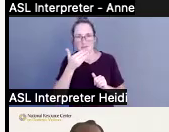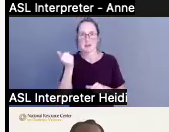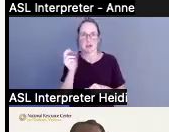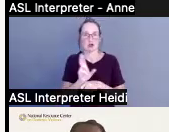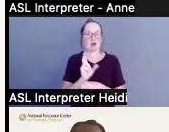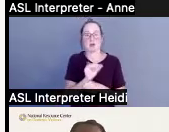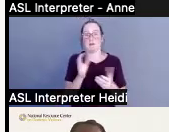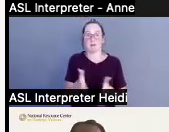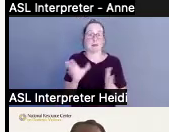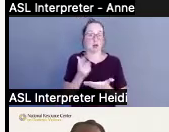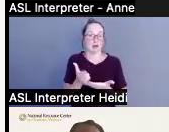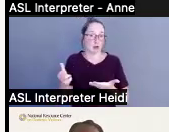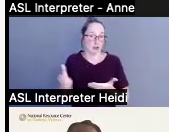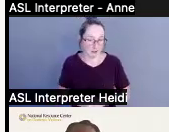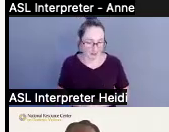of public resources.